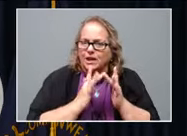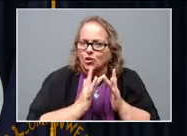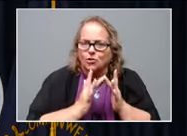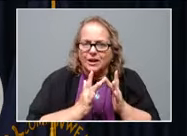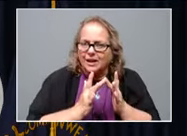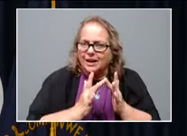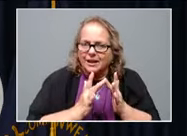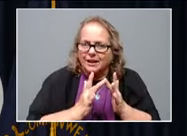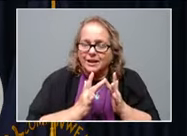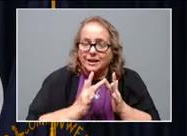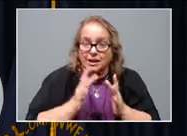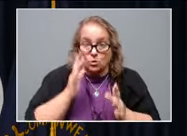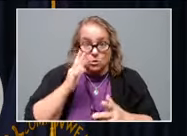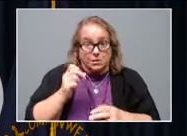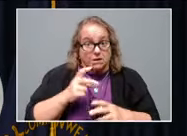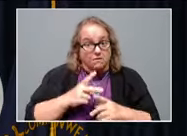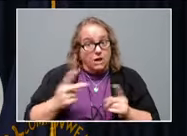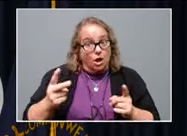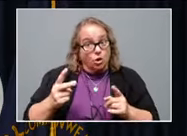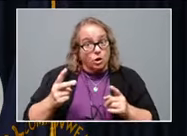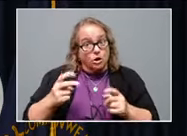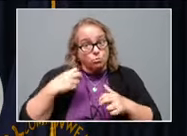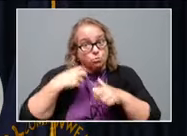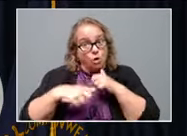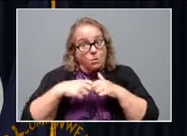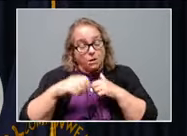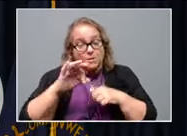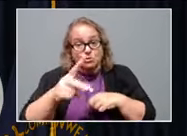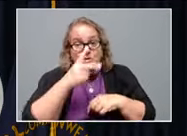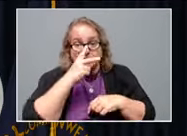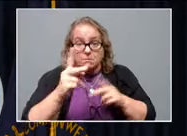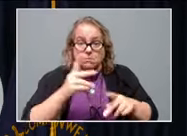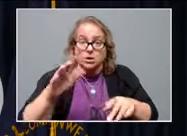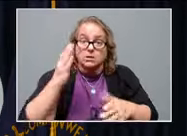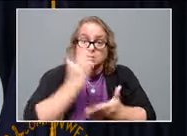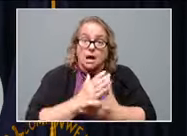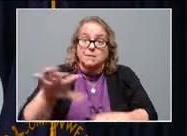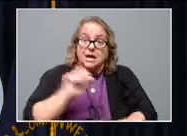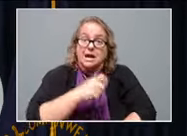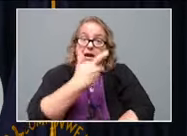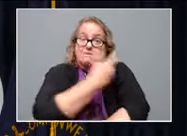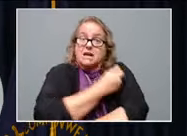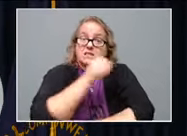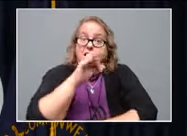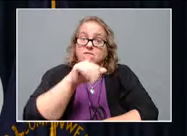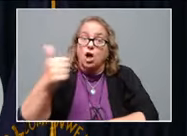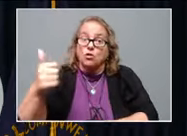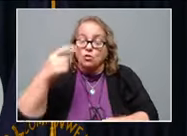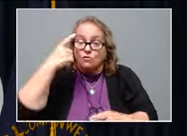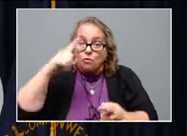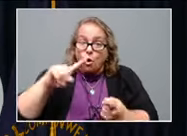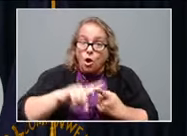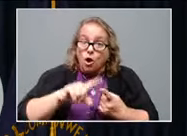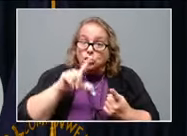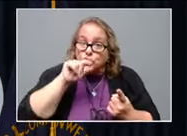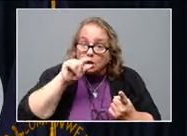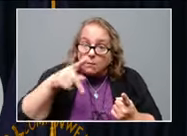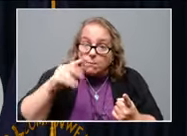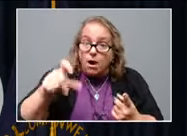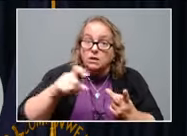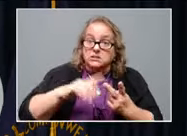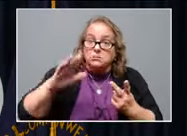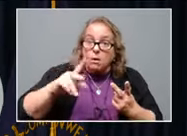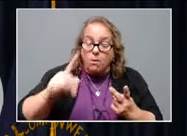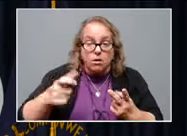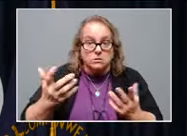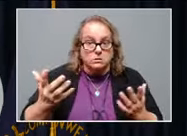taking the other vaccines, because we could see the rise of 100-year pandemics that we have previously beaten, which would